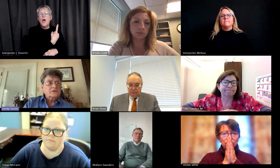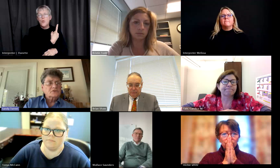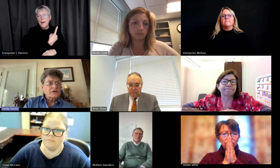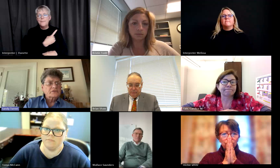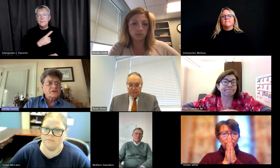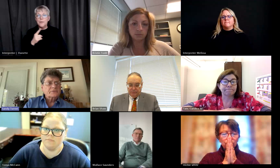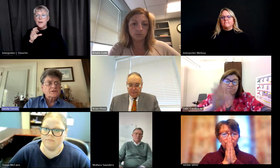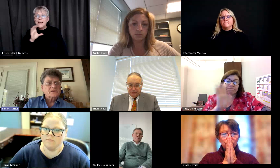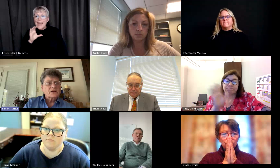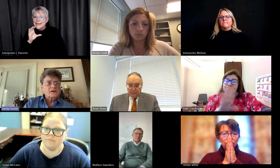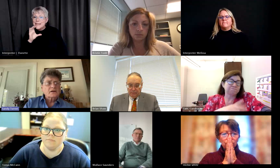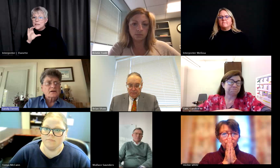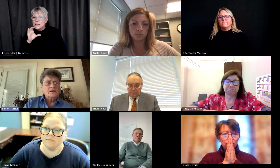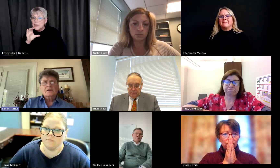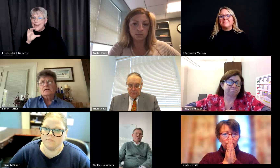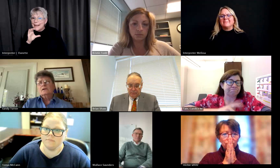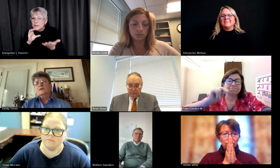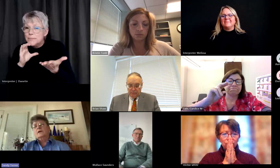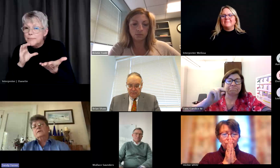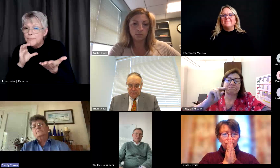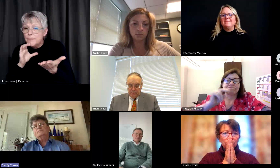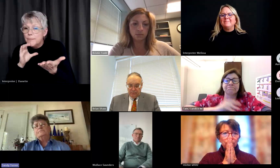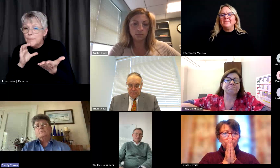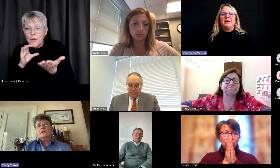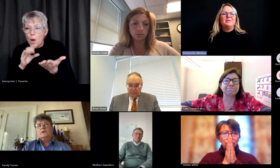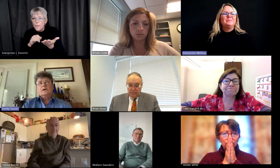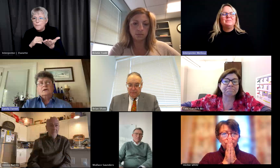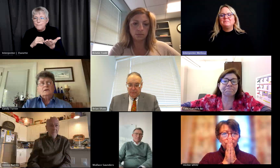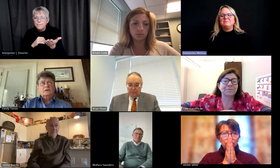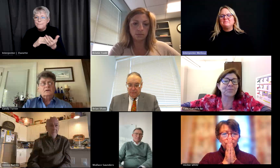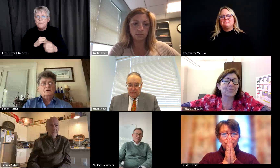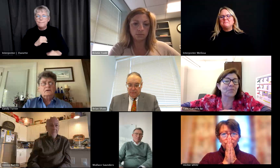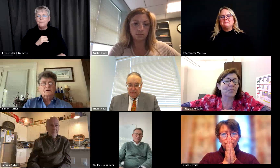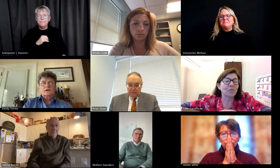Candace, did you have something to say? Okay. No.